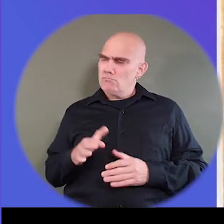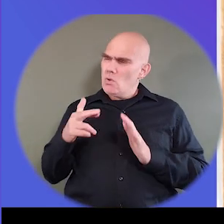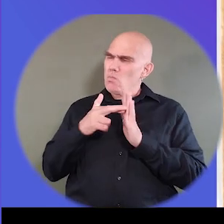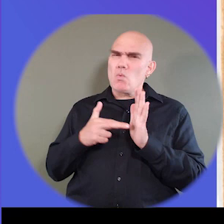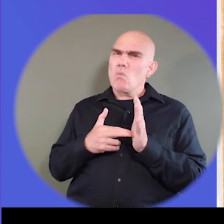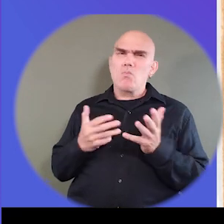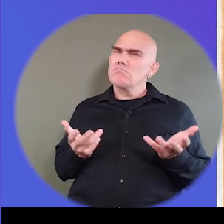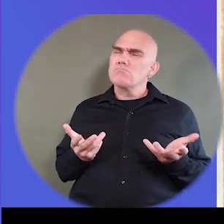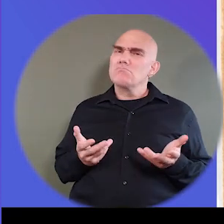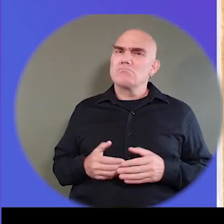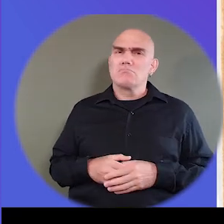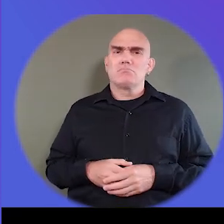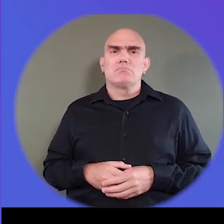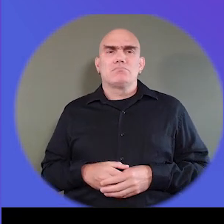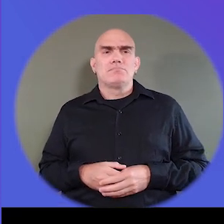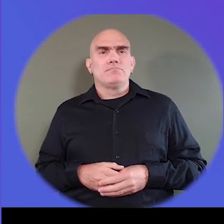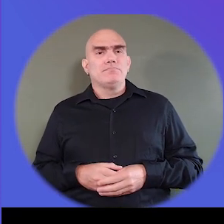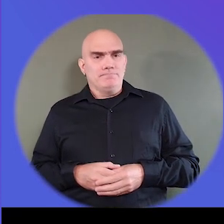What rules?